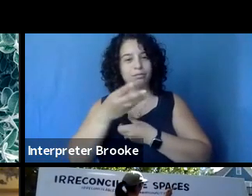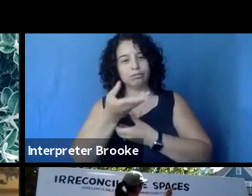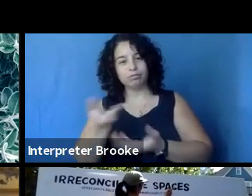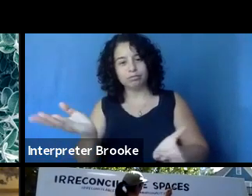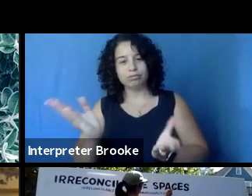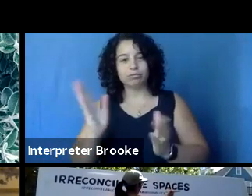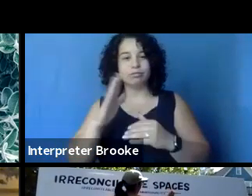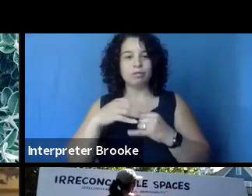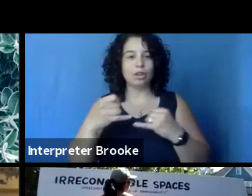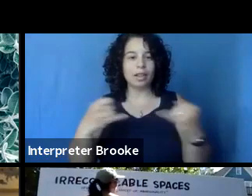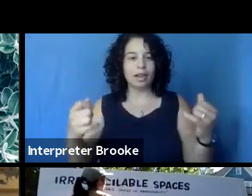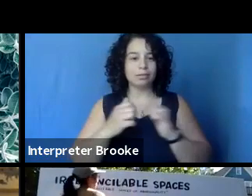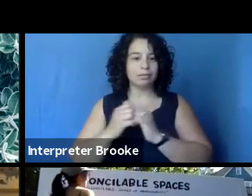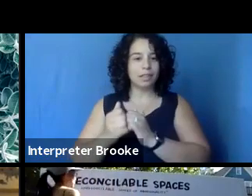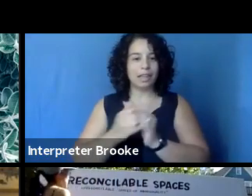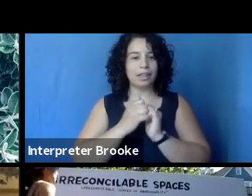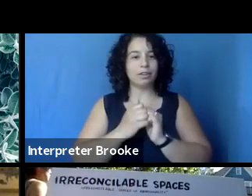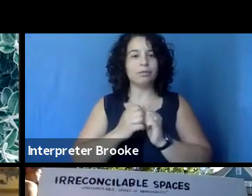Check.